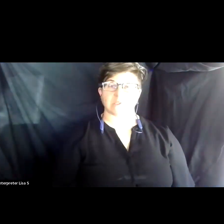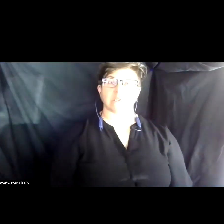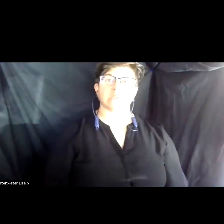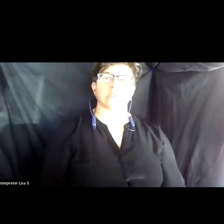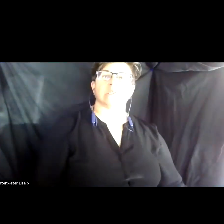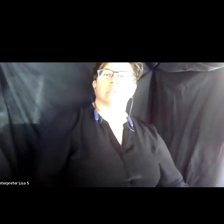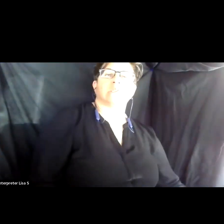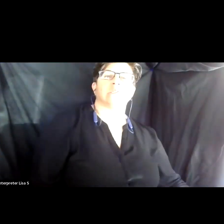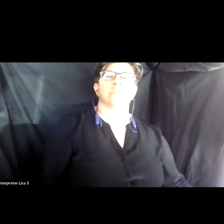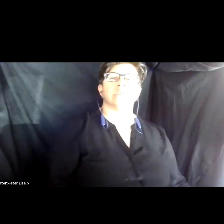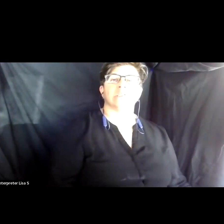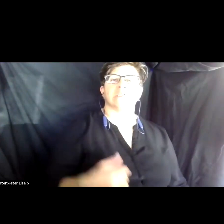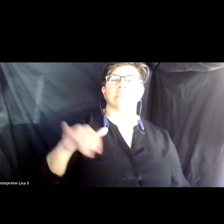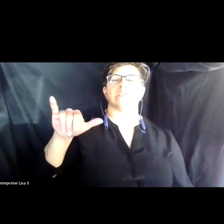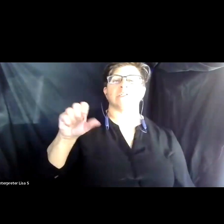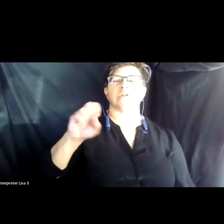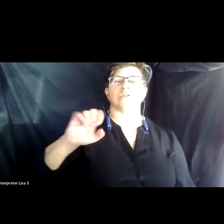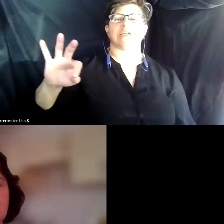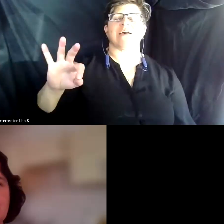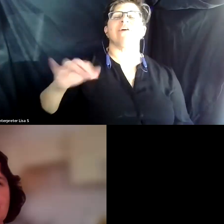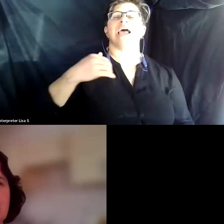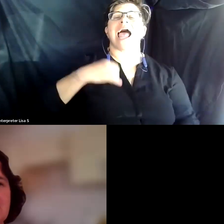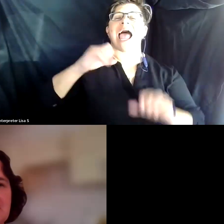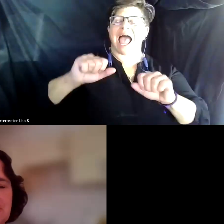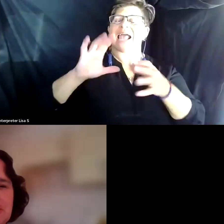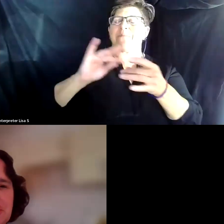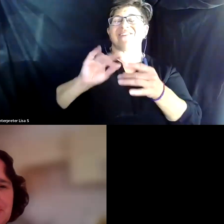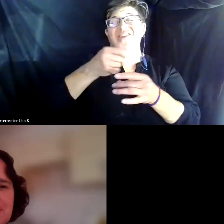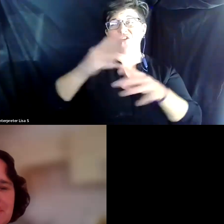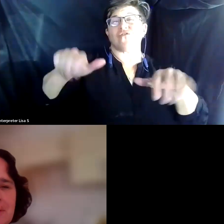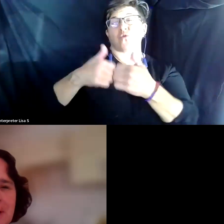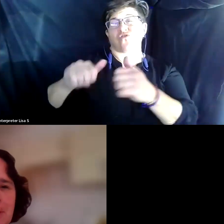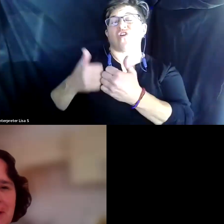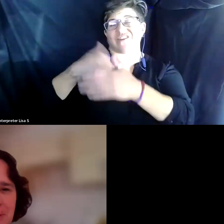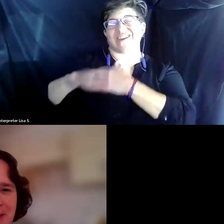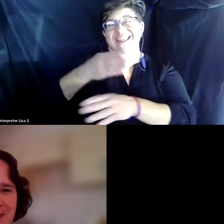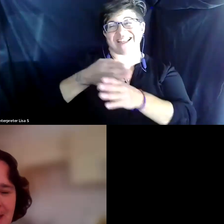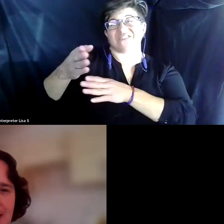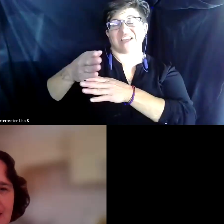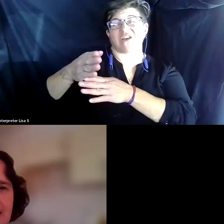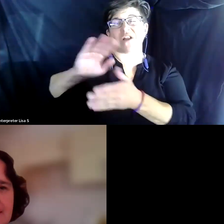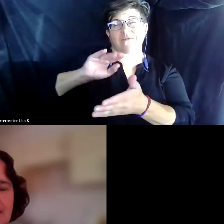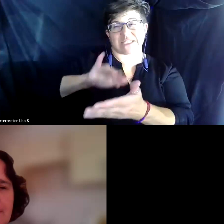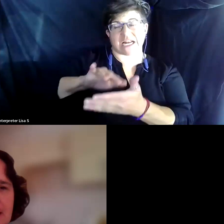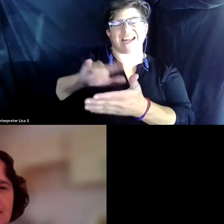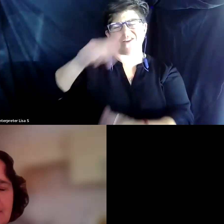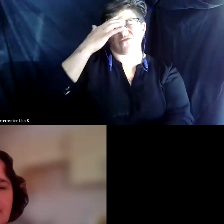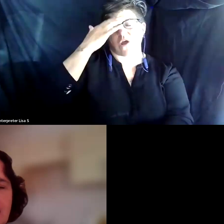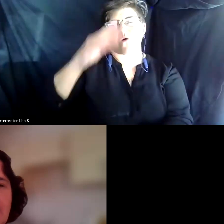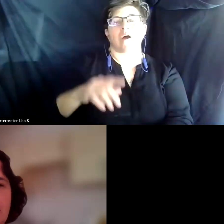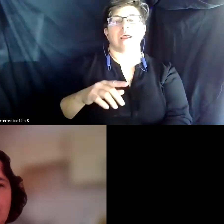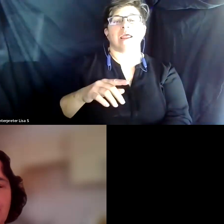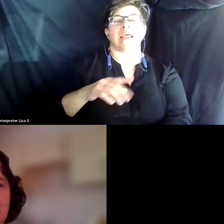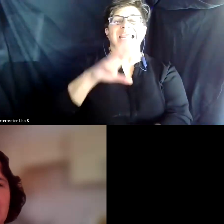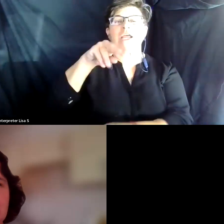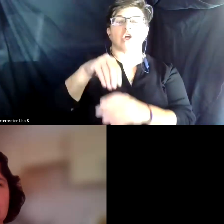I can mention that there are a few challenges in the IRD field, as I'm sure you're very well aware. And among them,